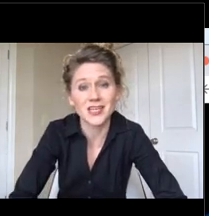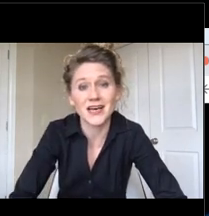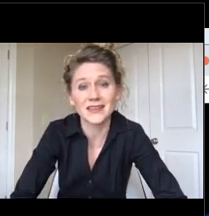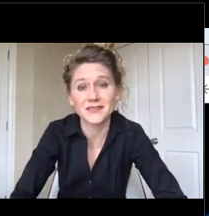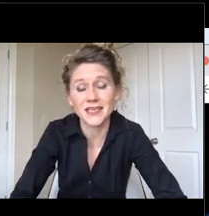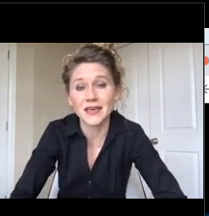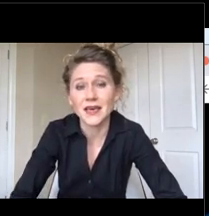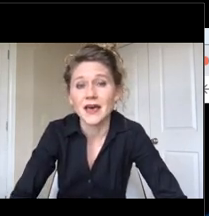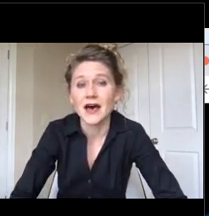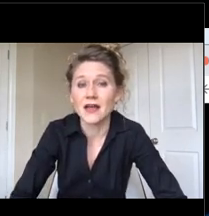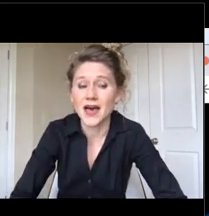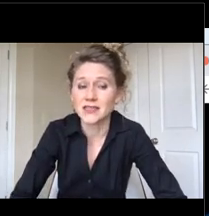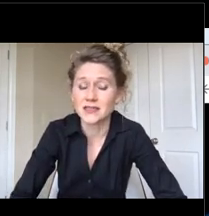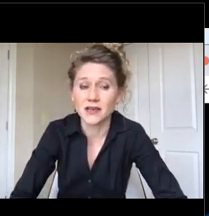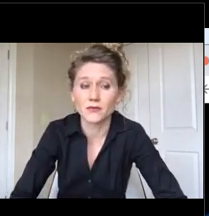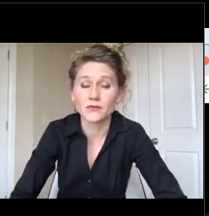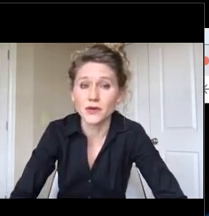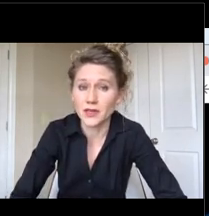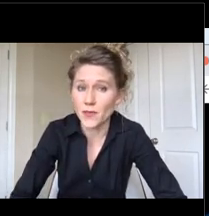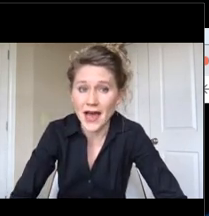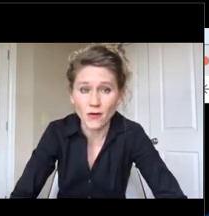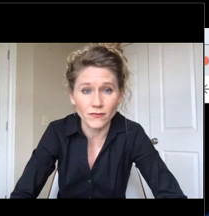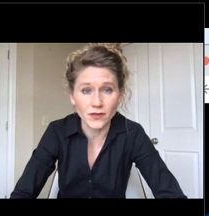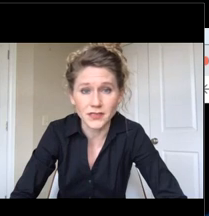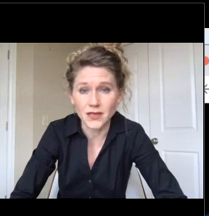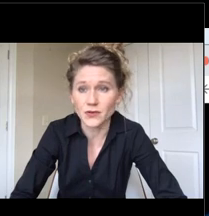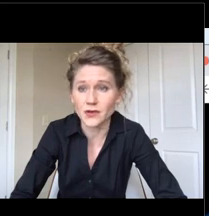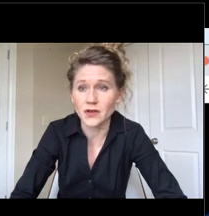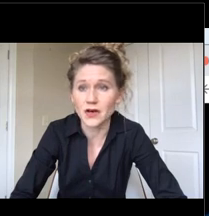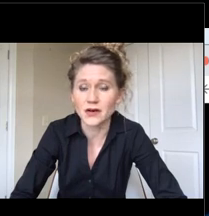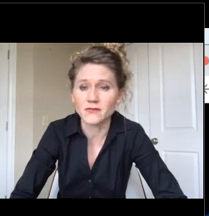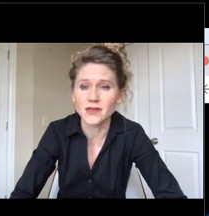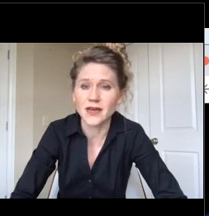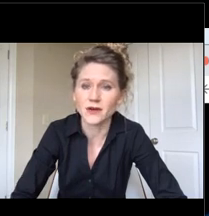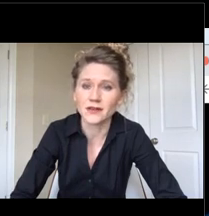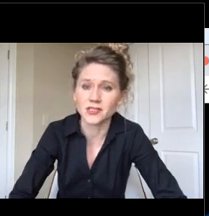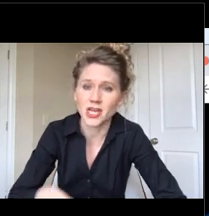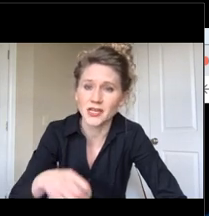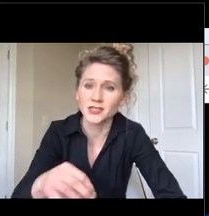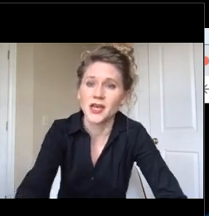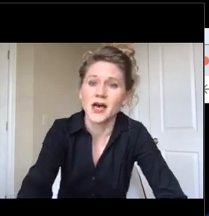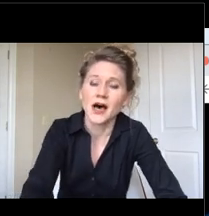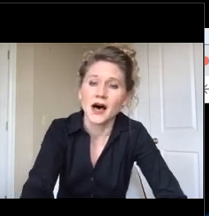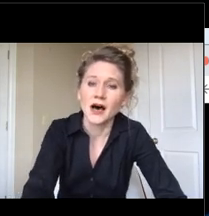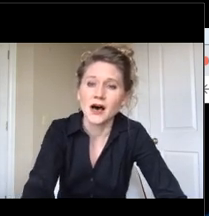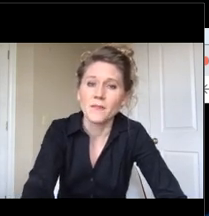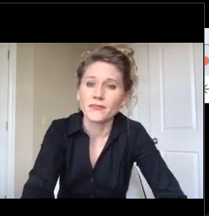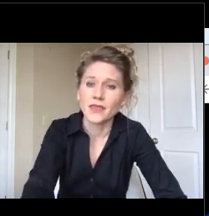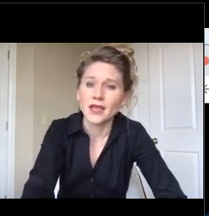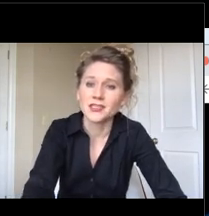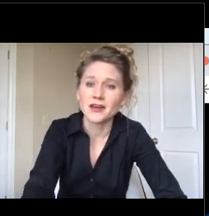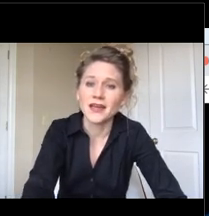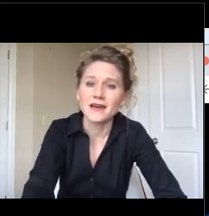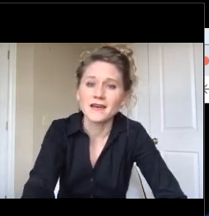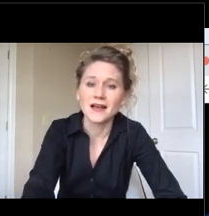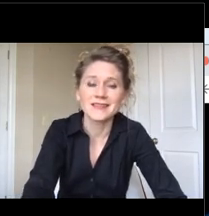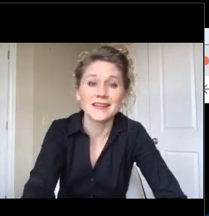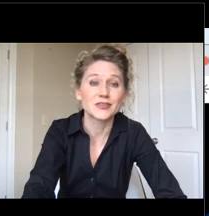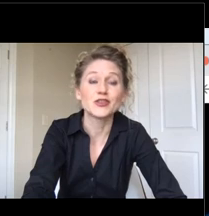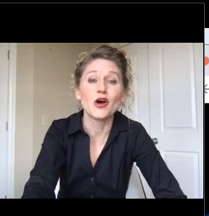interviewed John Livesey, that's another really powerful example of network level change.